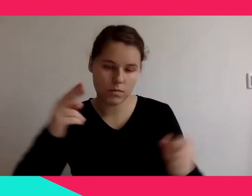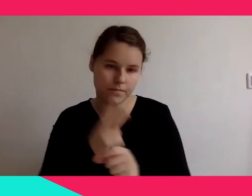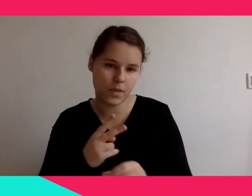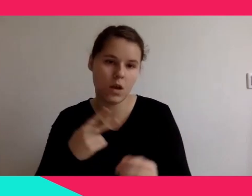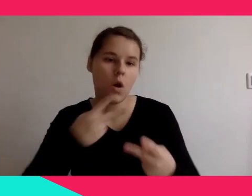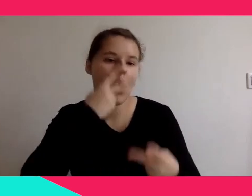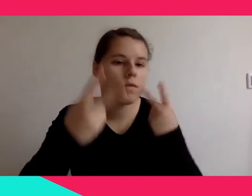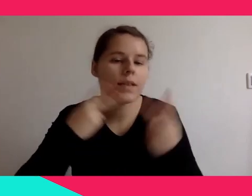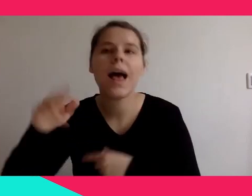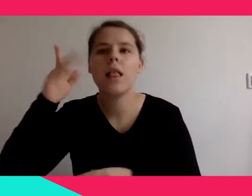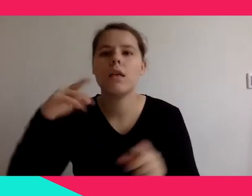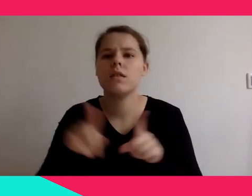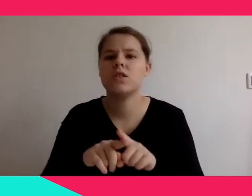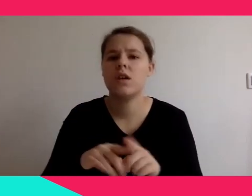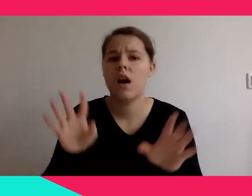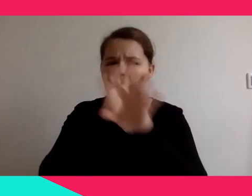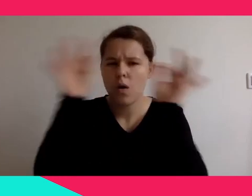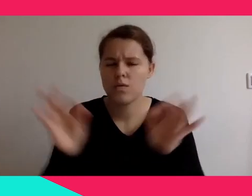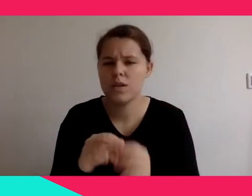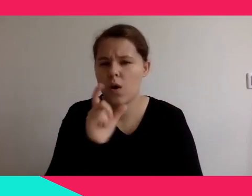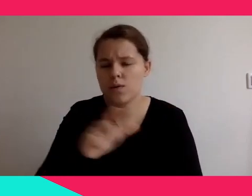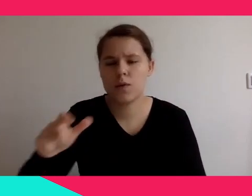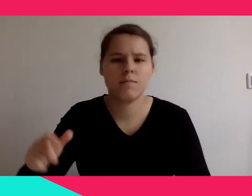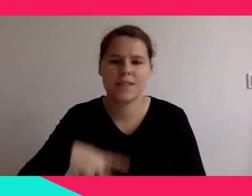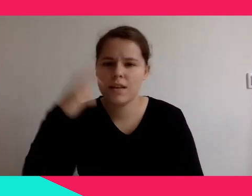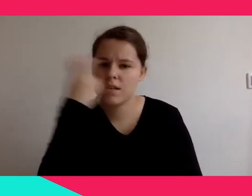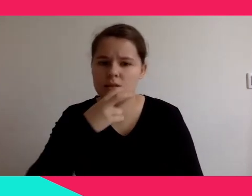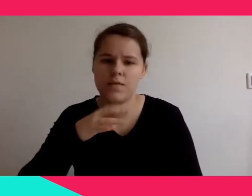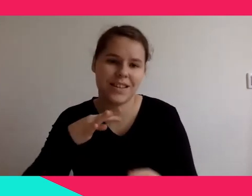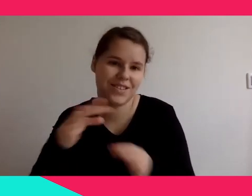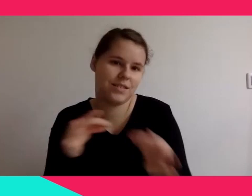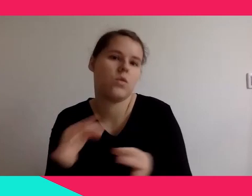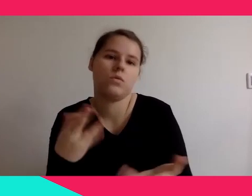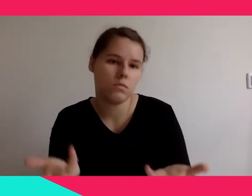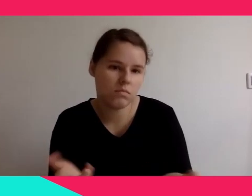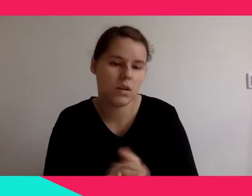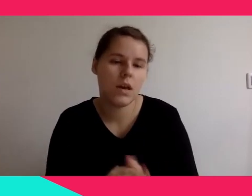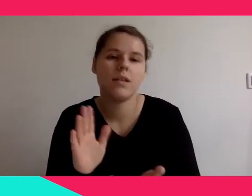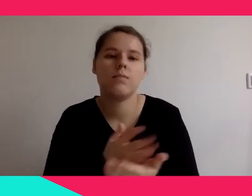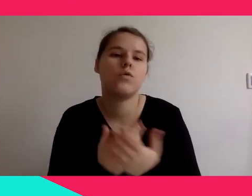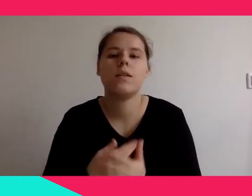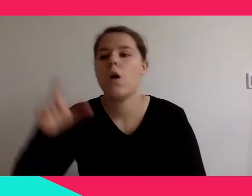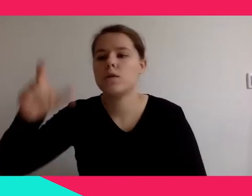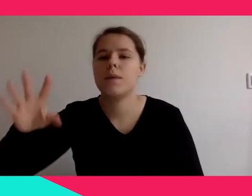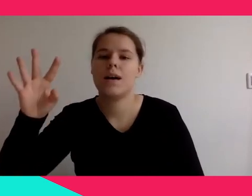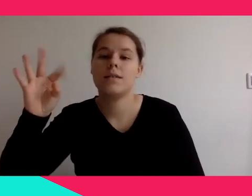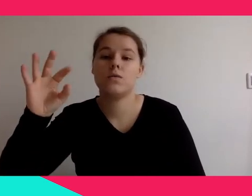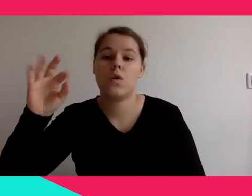from Tokyo that wants to see your Van Gogh when he's at home at